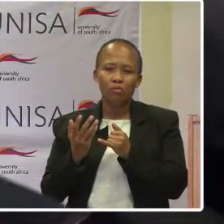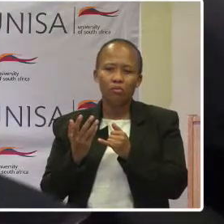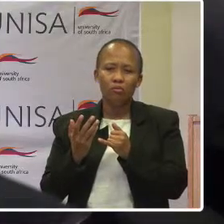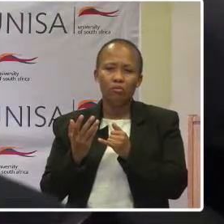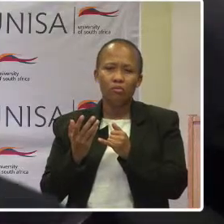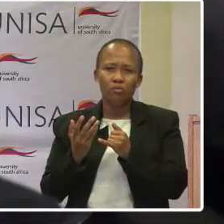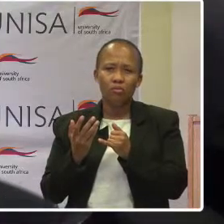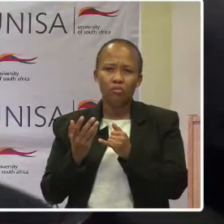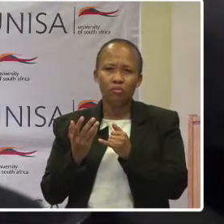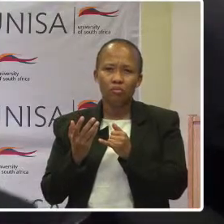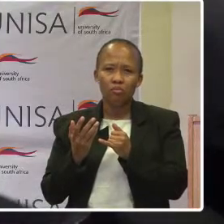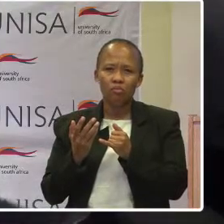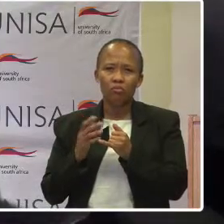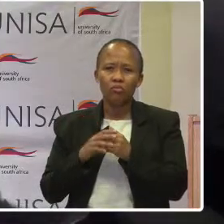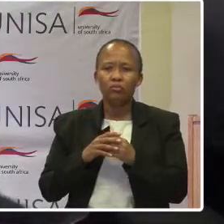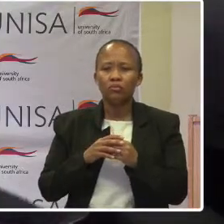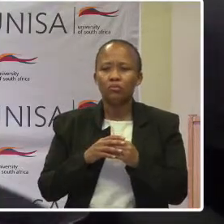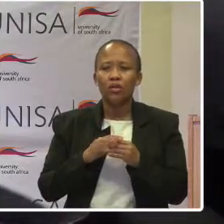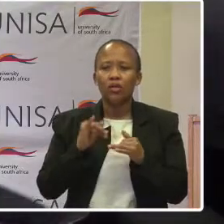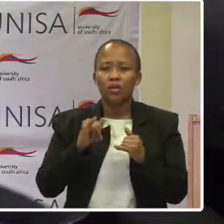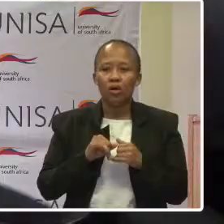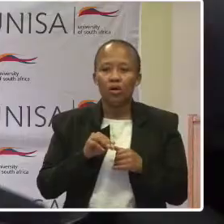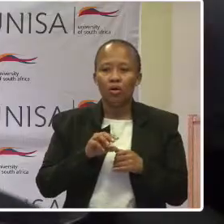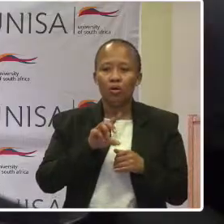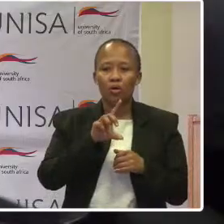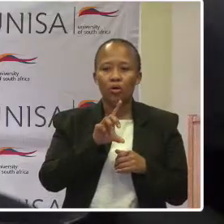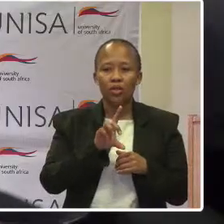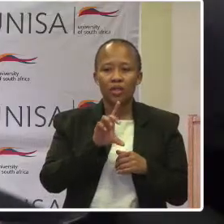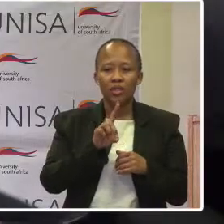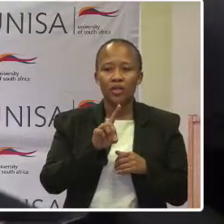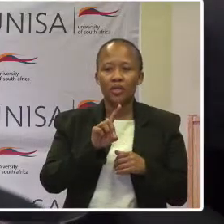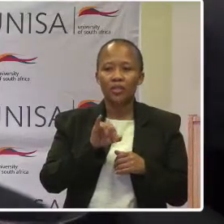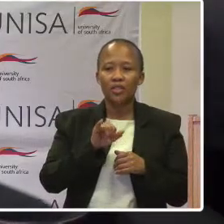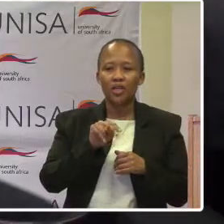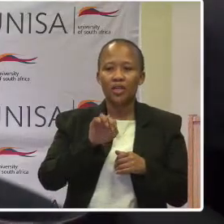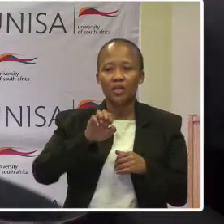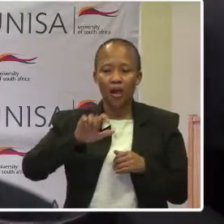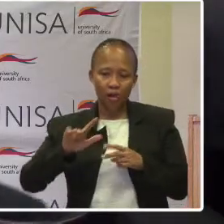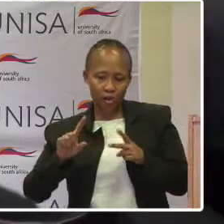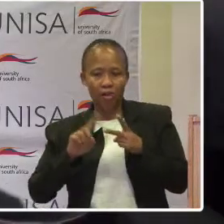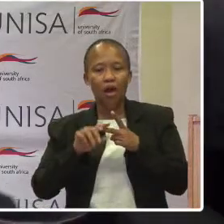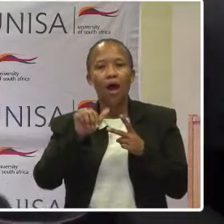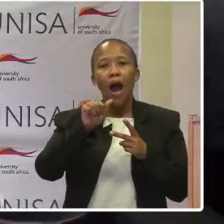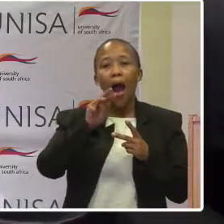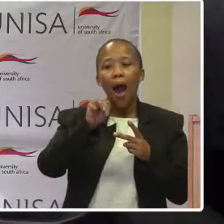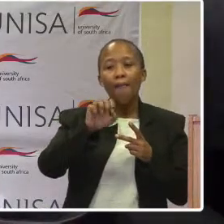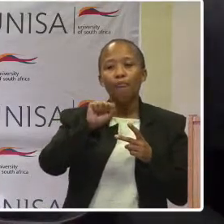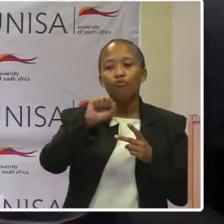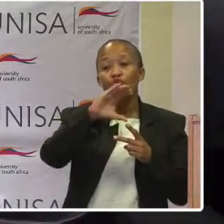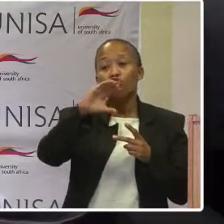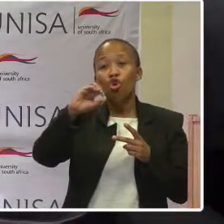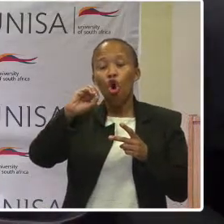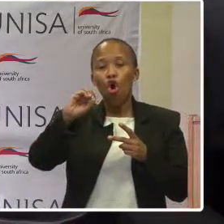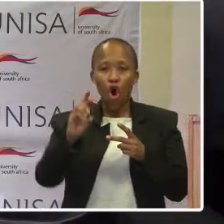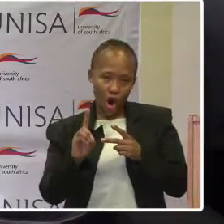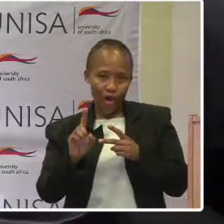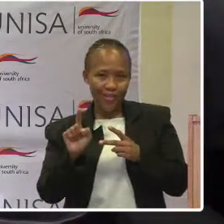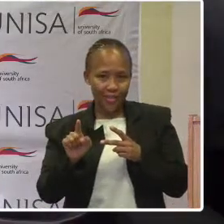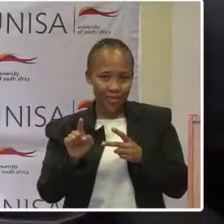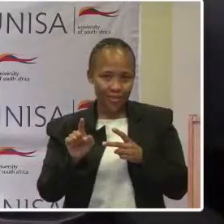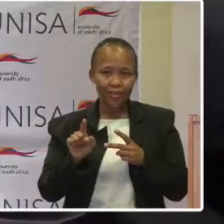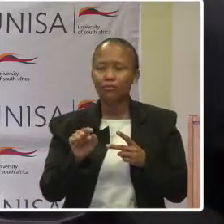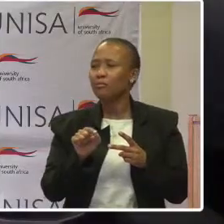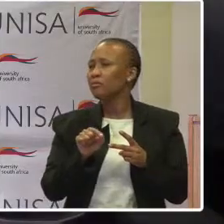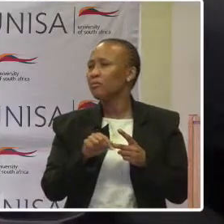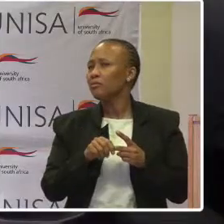of Dinel, Milcor, the likes of Amscor. You know, I'm glad that Milcor